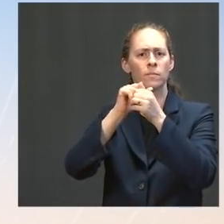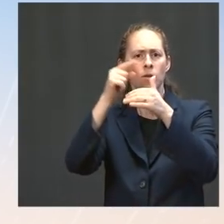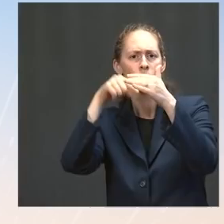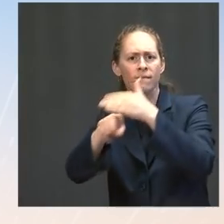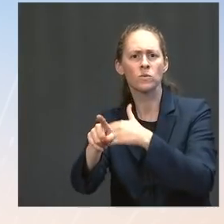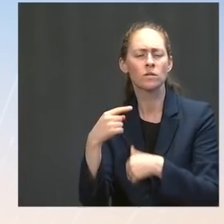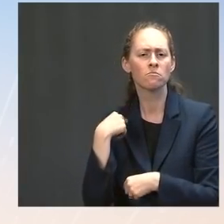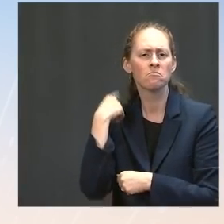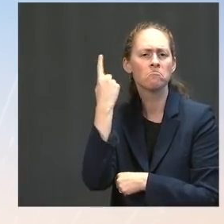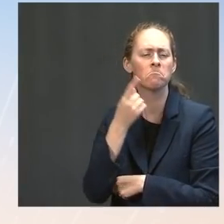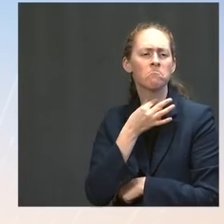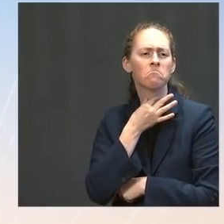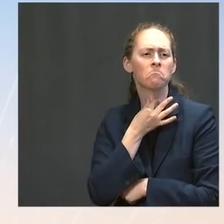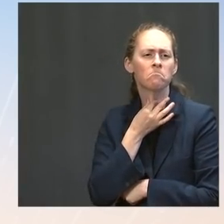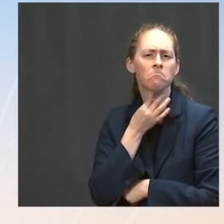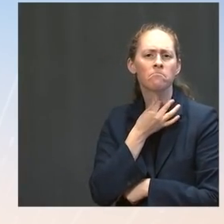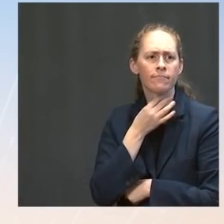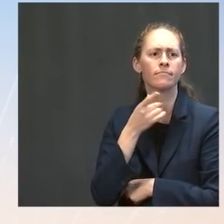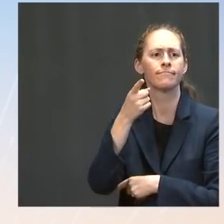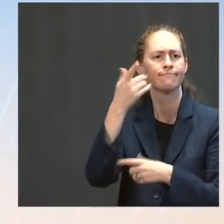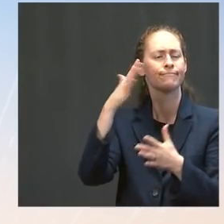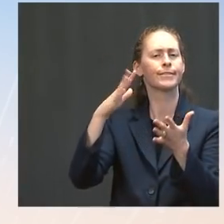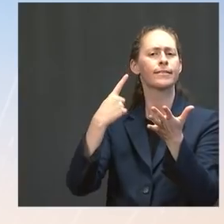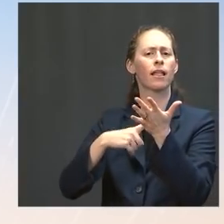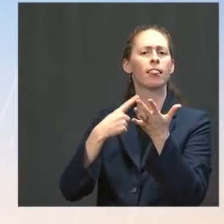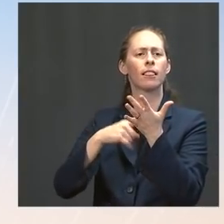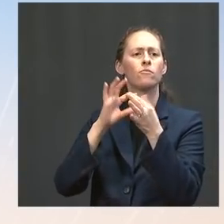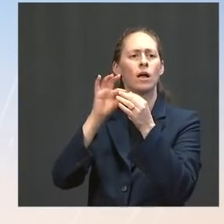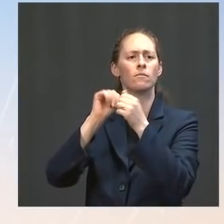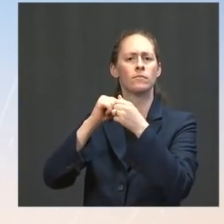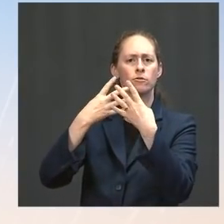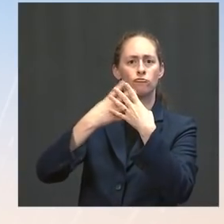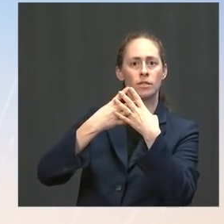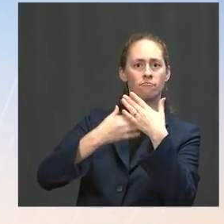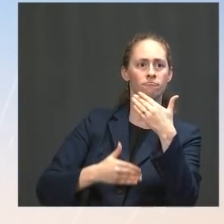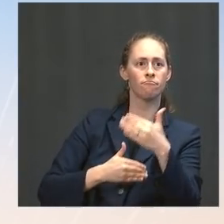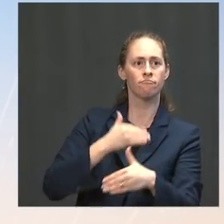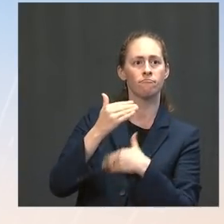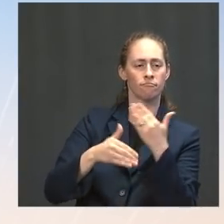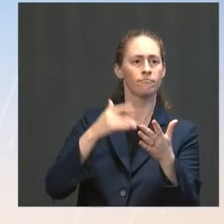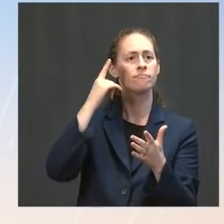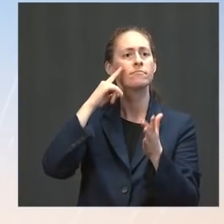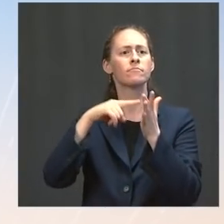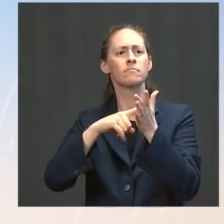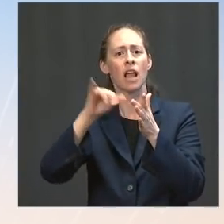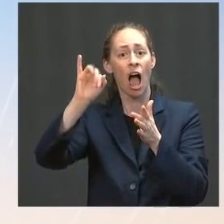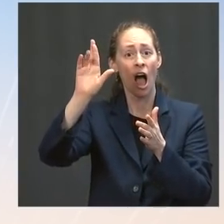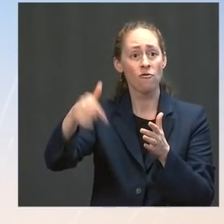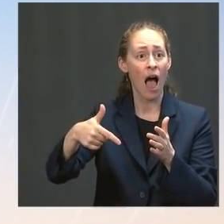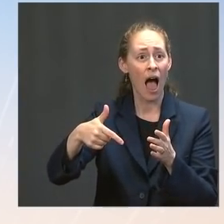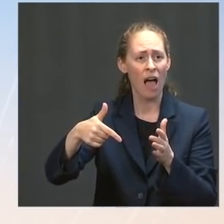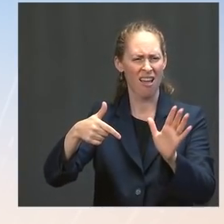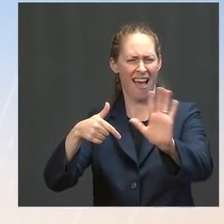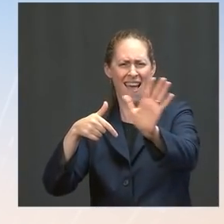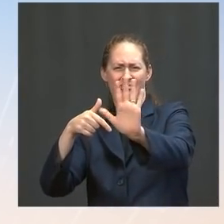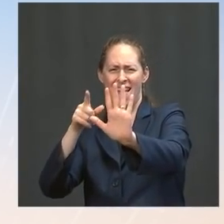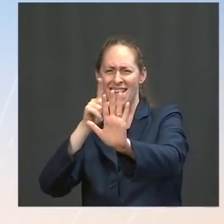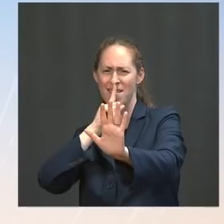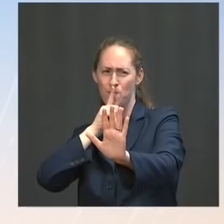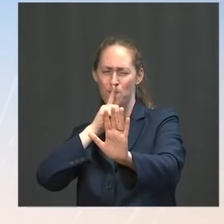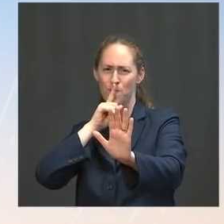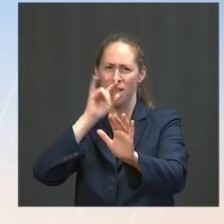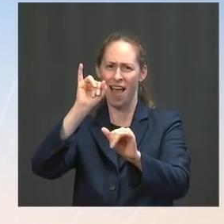appointments. Can you give us any I've kind heard of a that. timeline for a decision on that? Is there any, can you give us any guidance on? I don't have when any